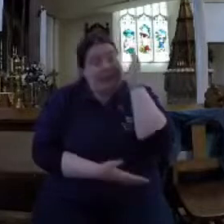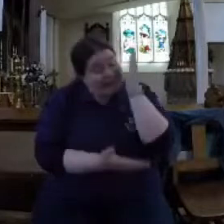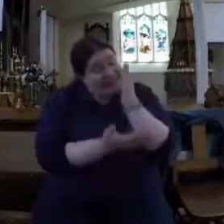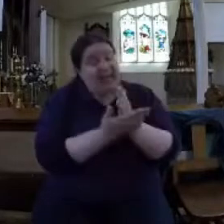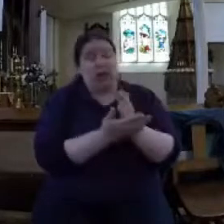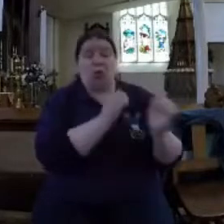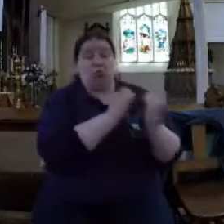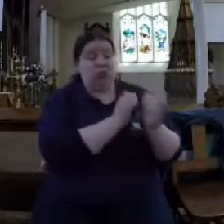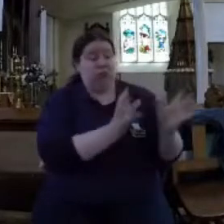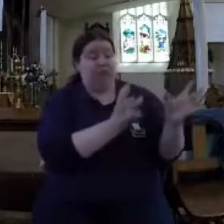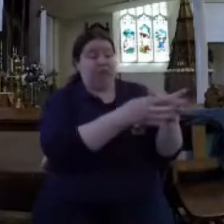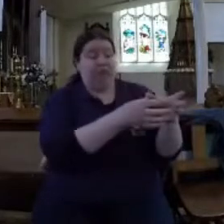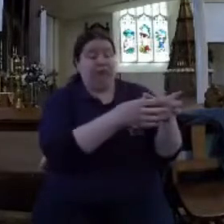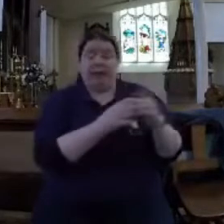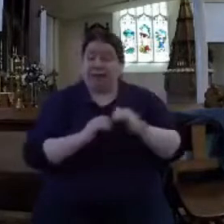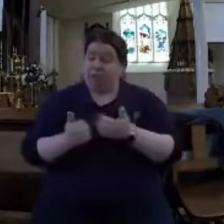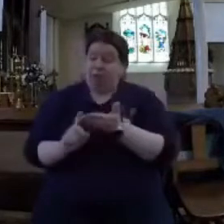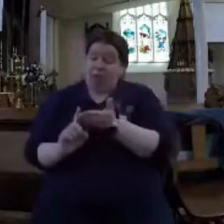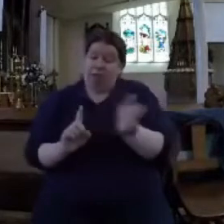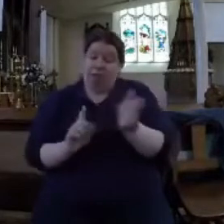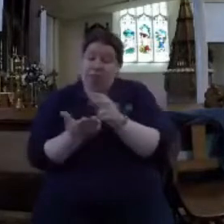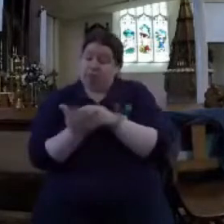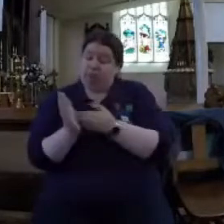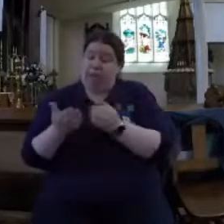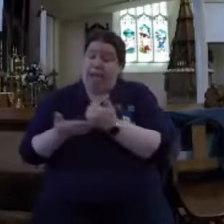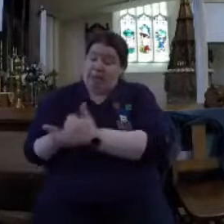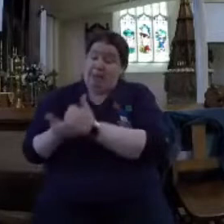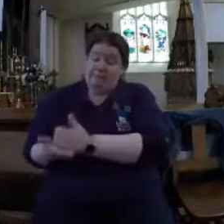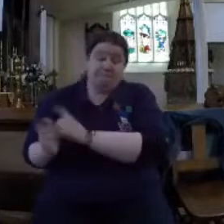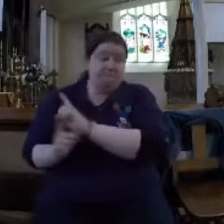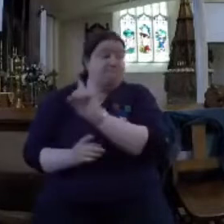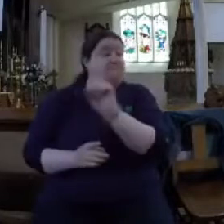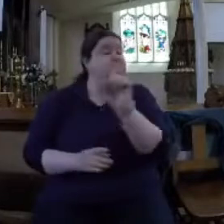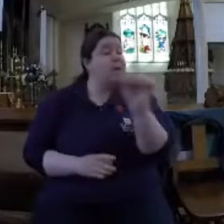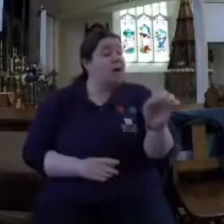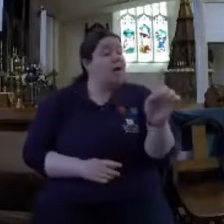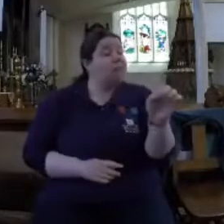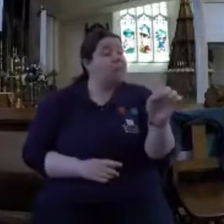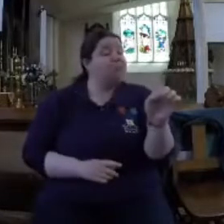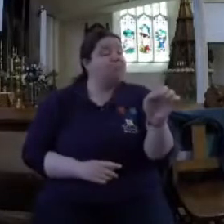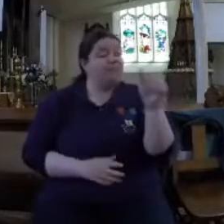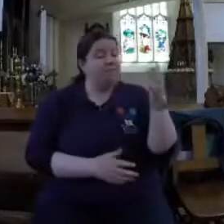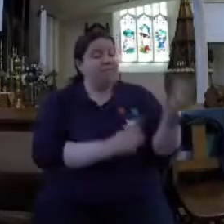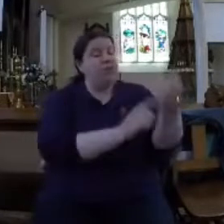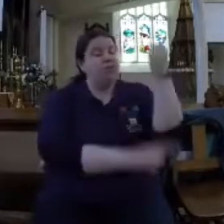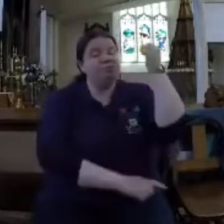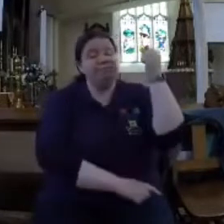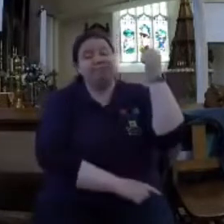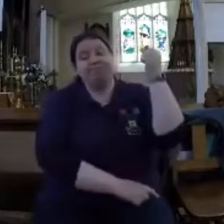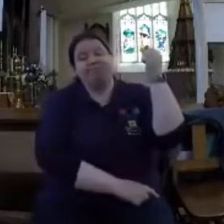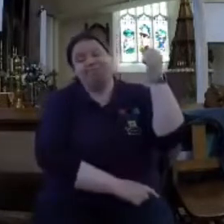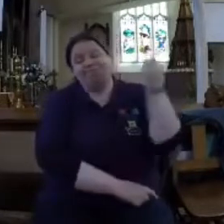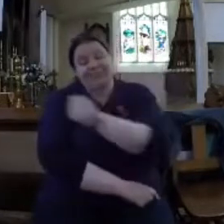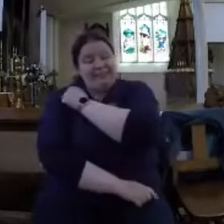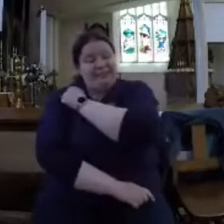were, well enough to give him directions. And it says that Joseph went after his brothers. So, no, the lights